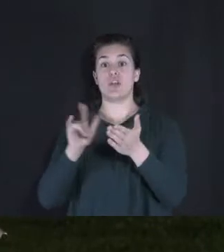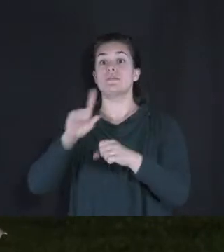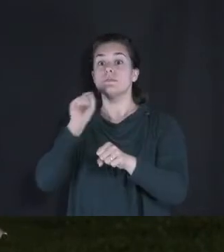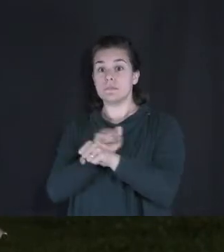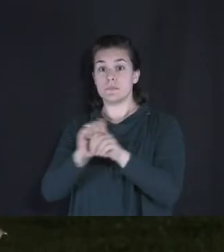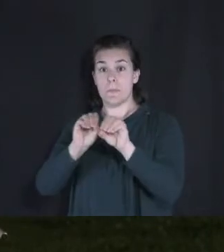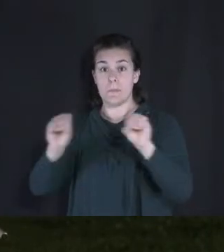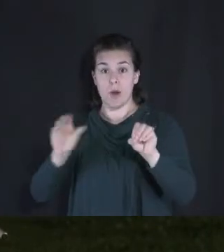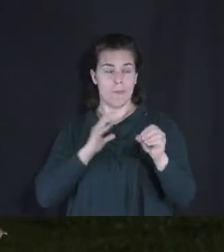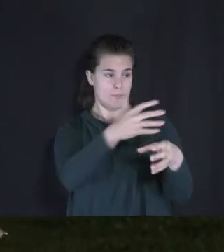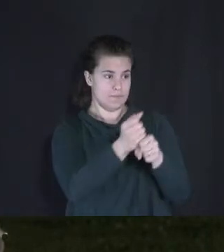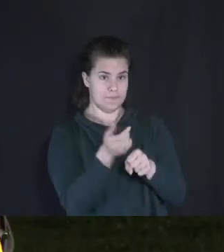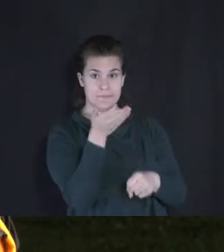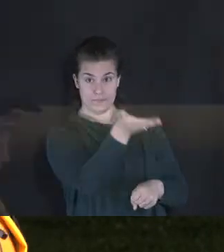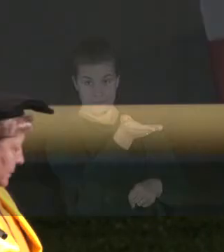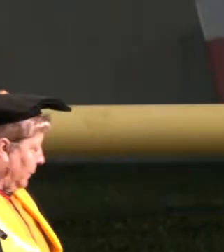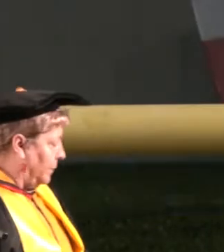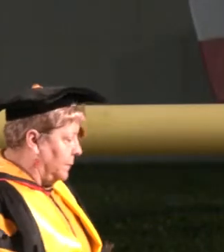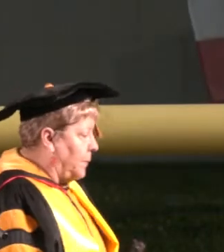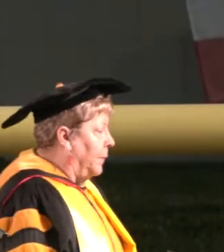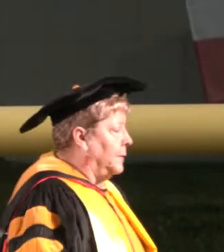diplomas.